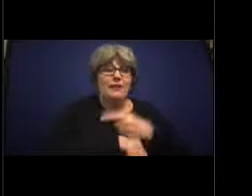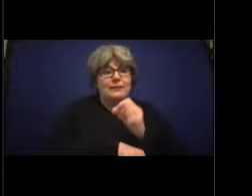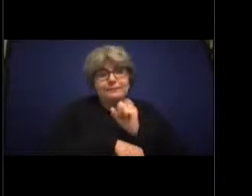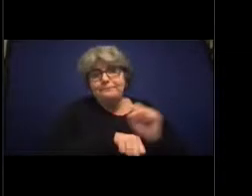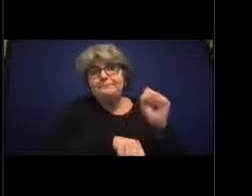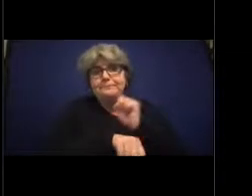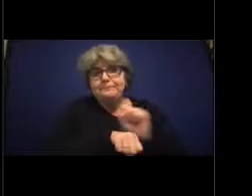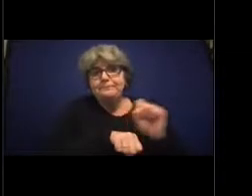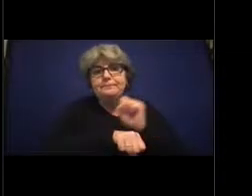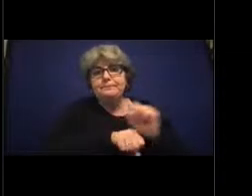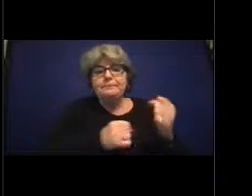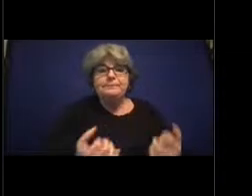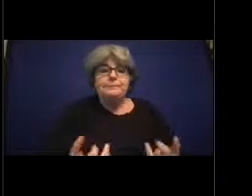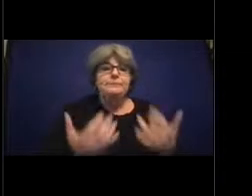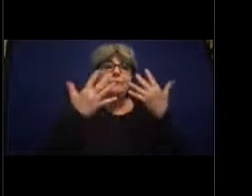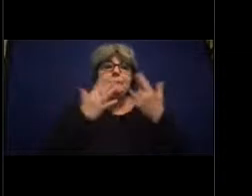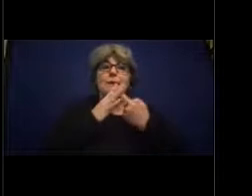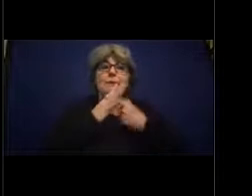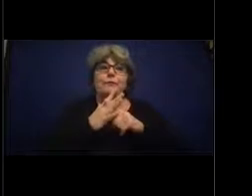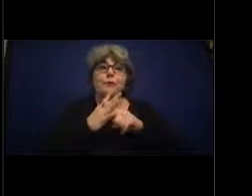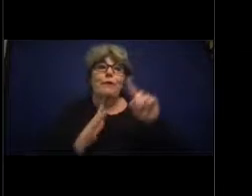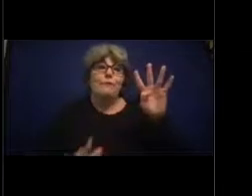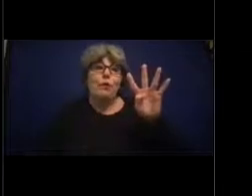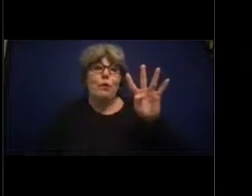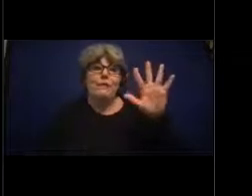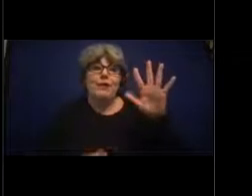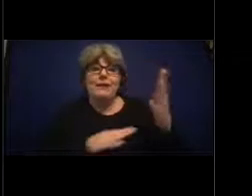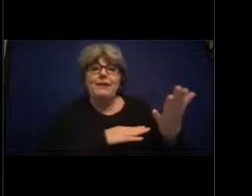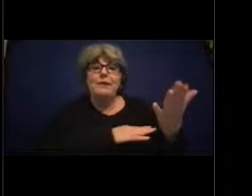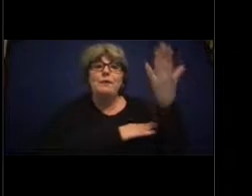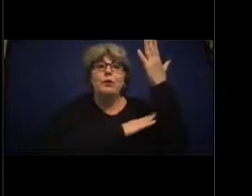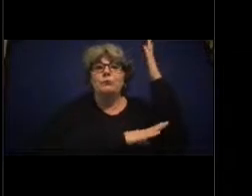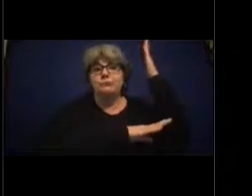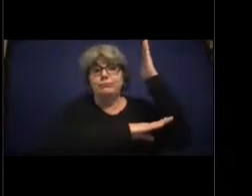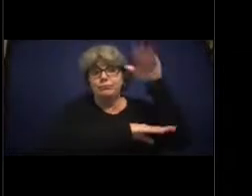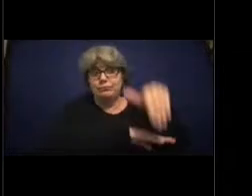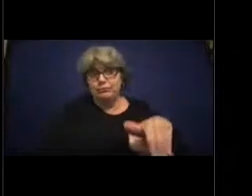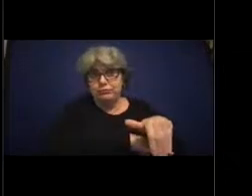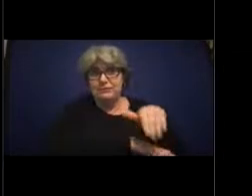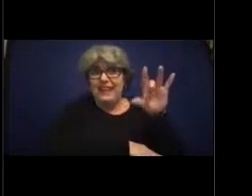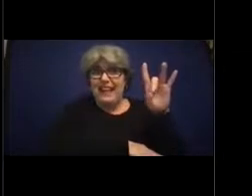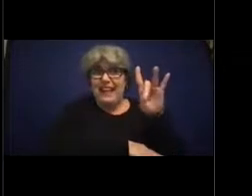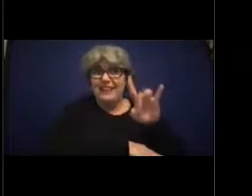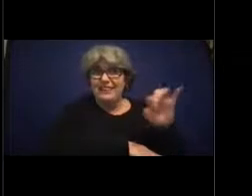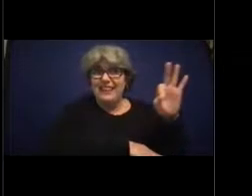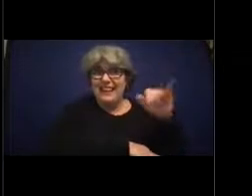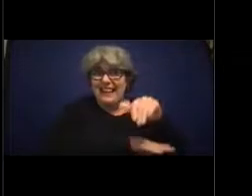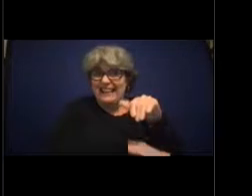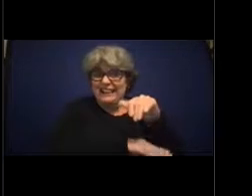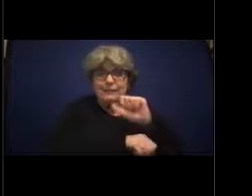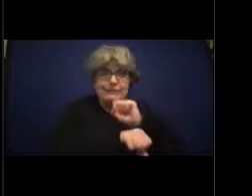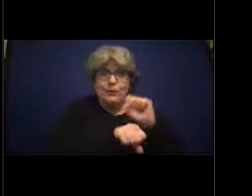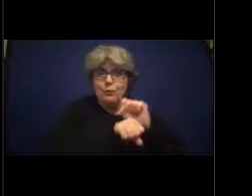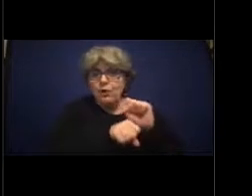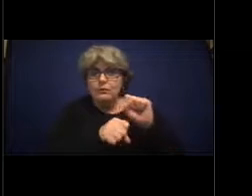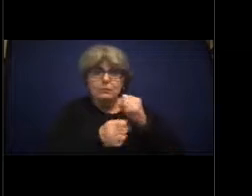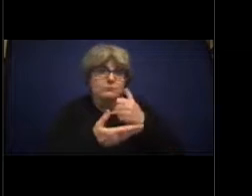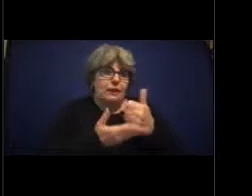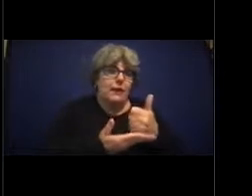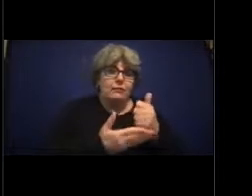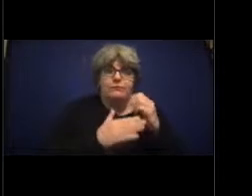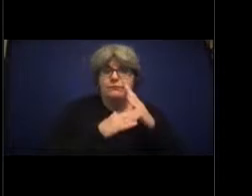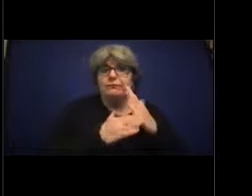know, they start working at maybe 4 or 5 in the morning and they're working until 8 or 9 o'clock at night. So that's all they do when they're out there is deal with this fire.